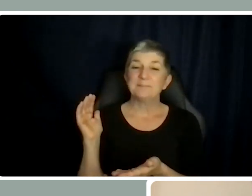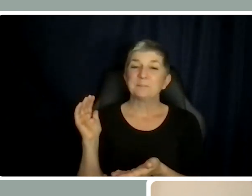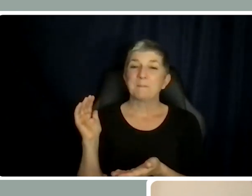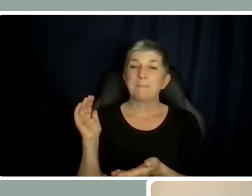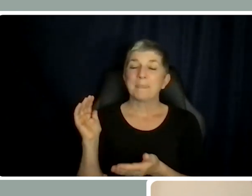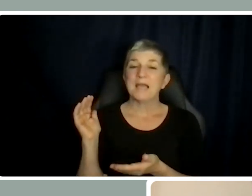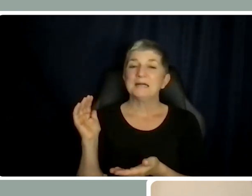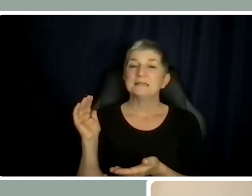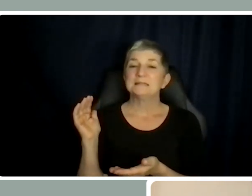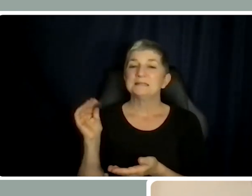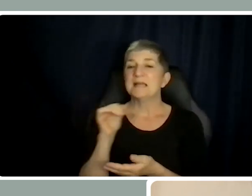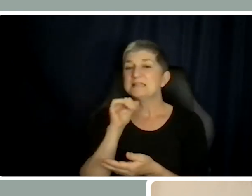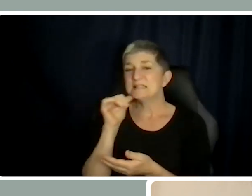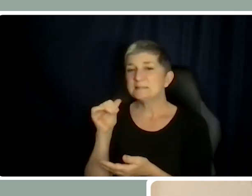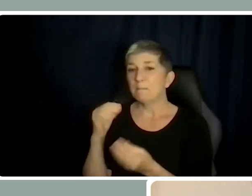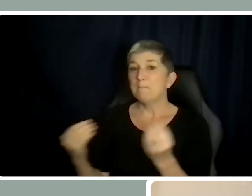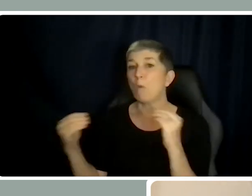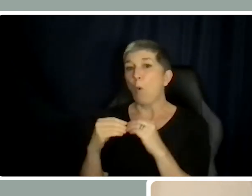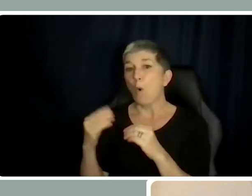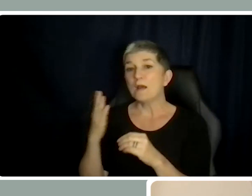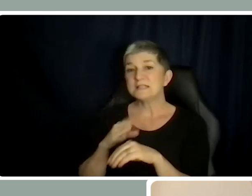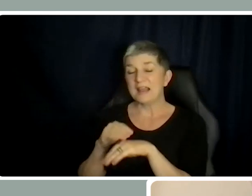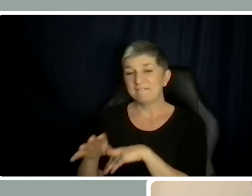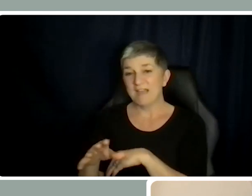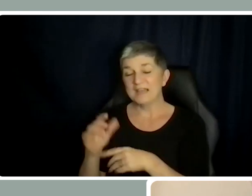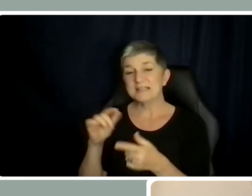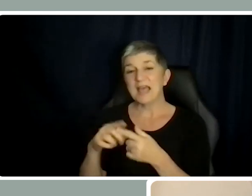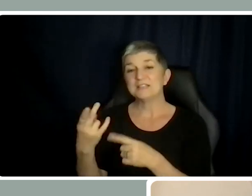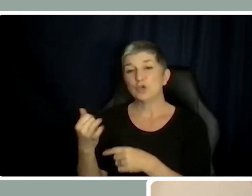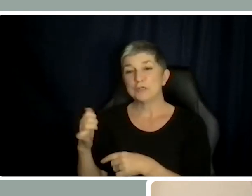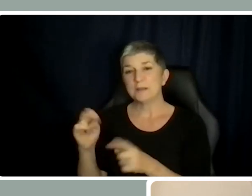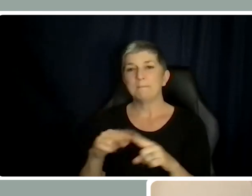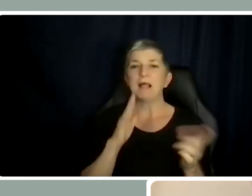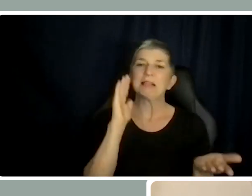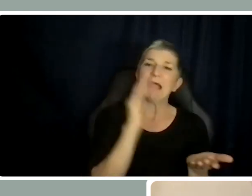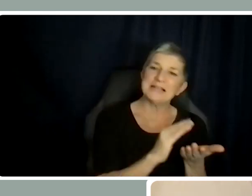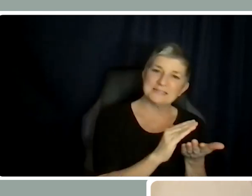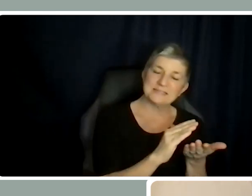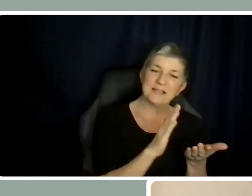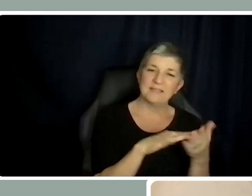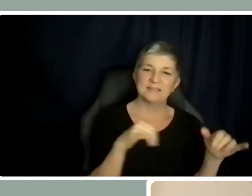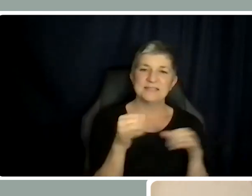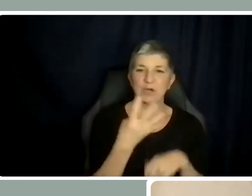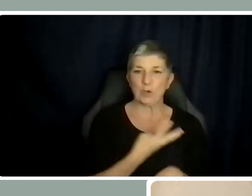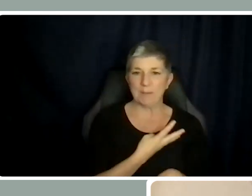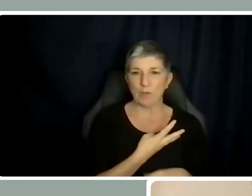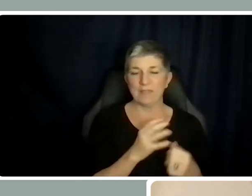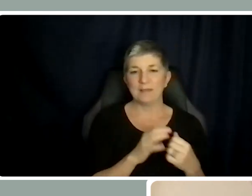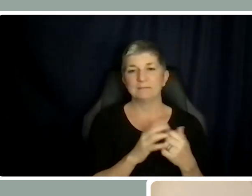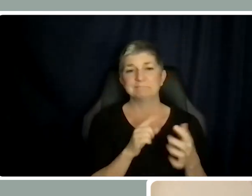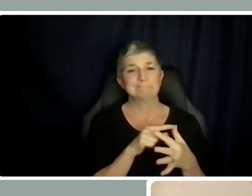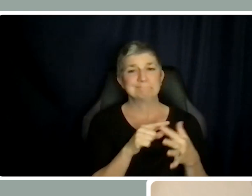minimal side effects as just Herceptin, but it usually doesn't have as many side effects as a standard chemotherapy like